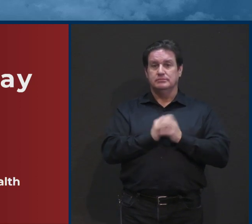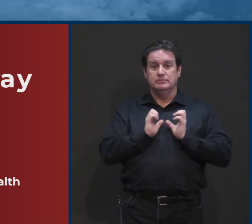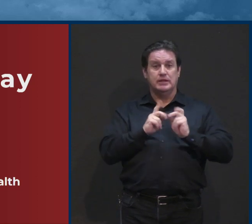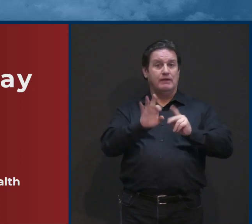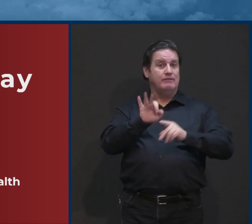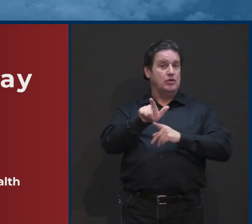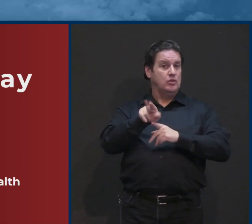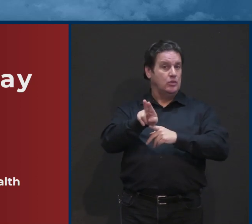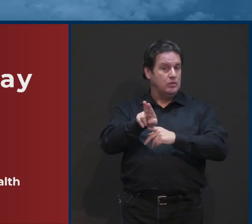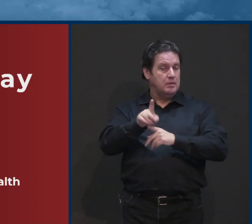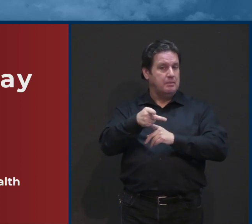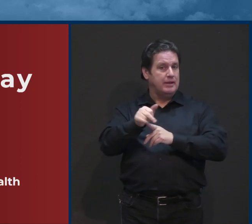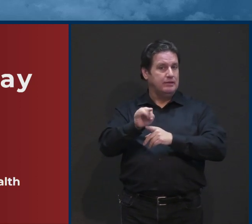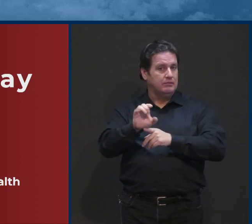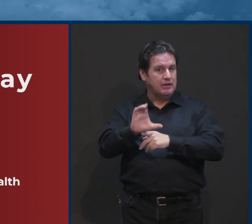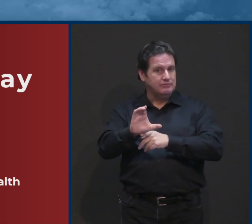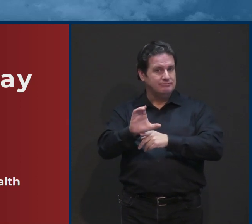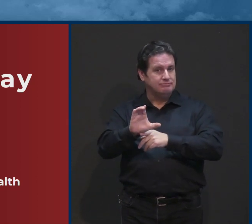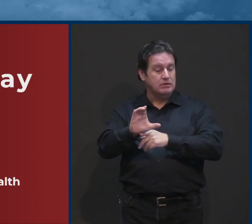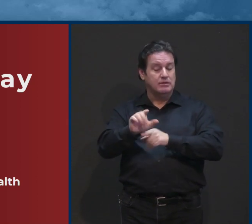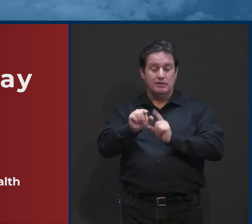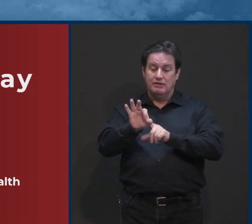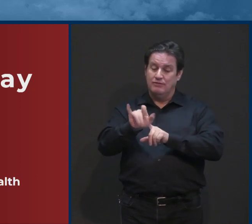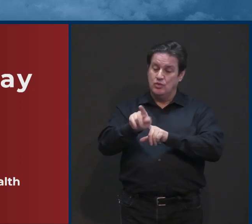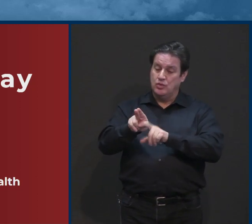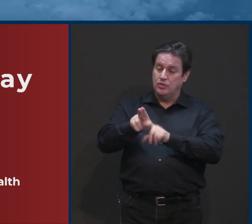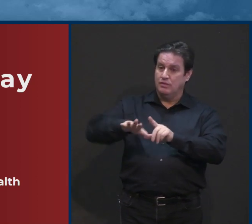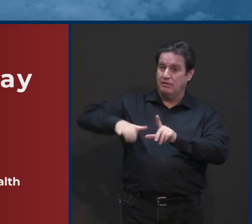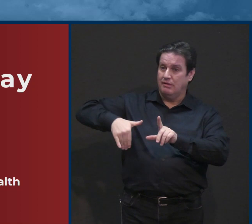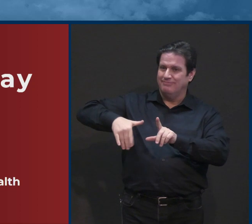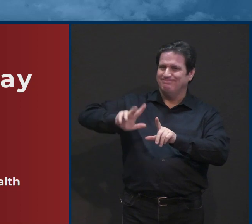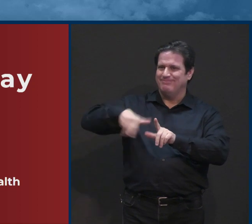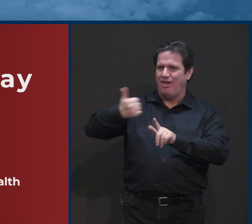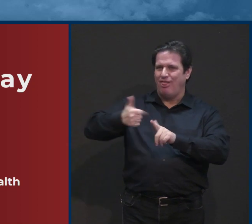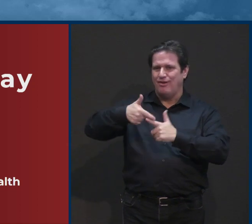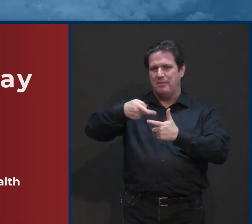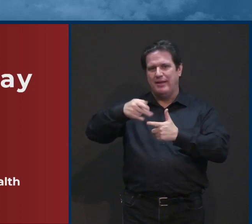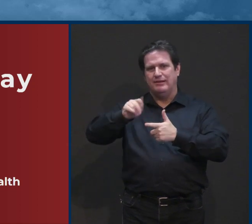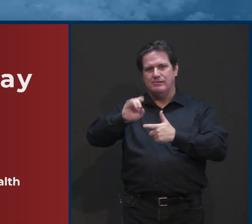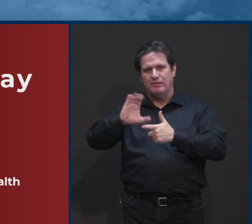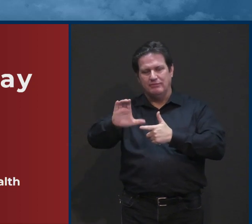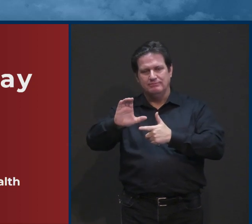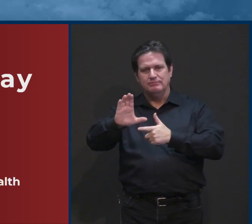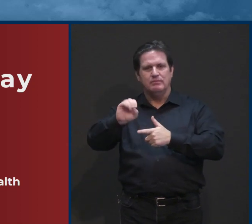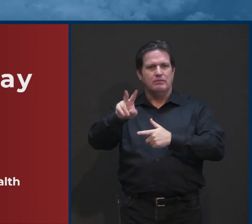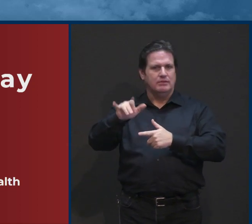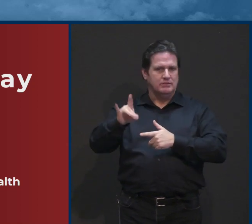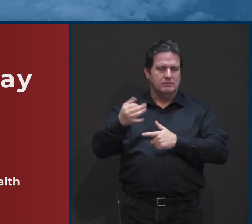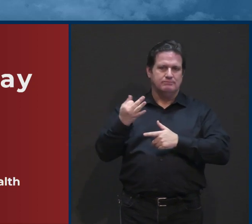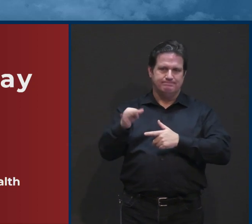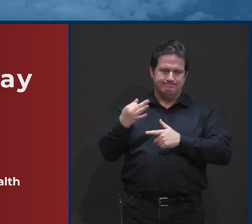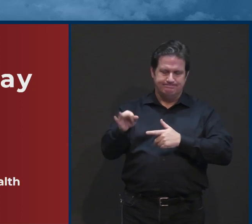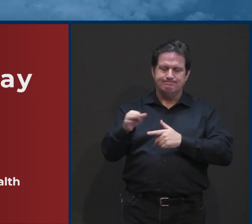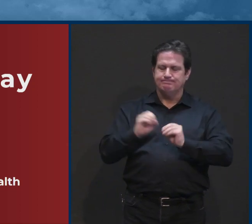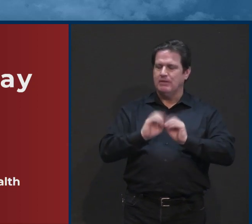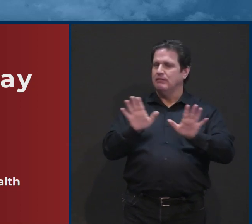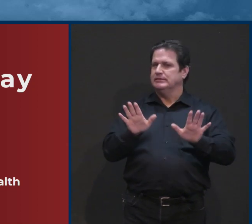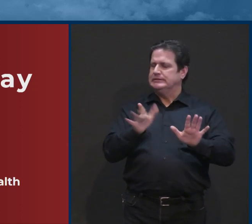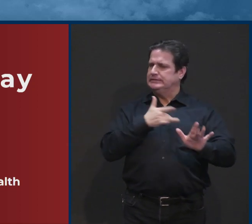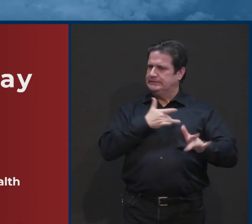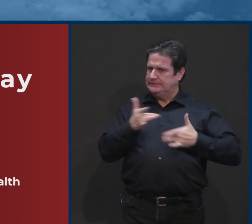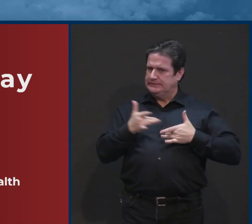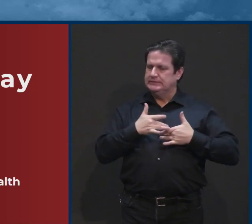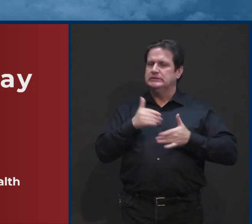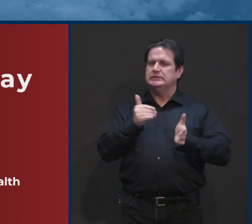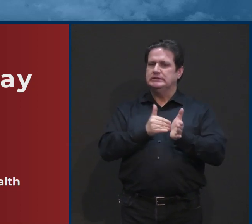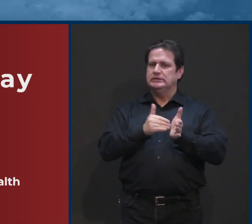flu pandemic. Well, we haven't had a flu pandemic, but we certainly have had a pandemic, and it's obviously a big concern, and